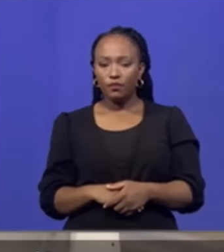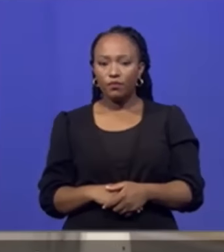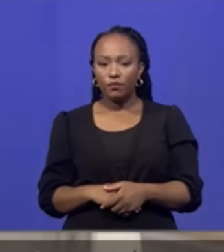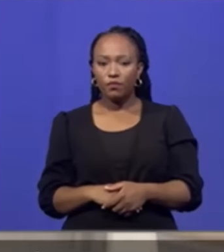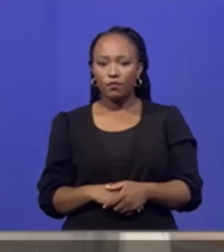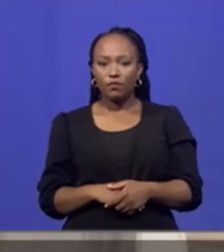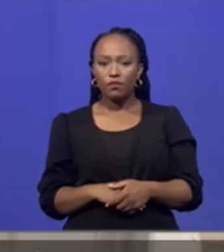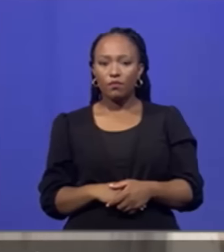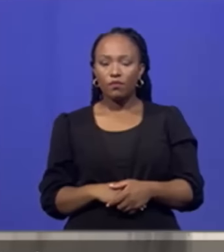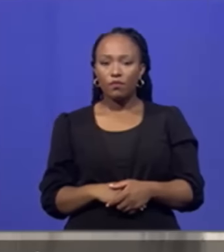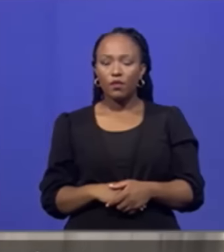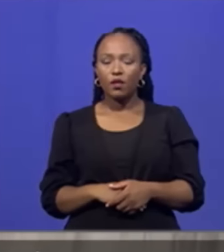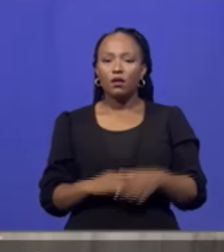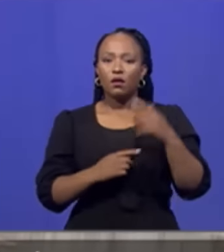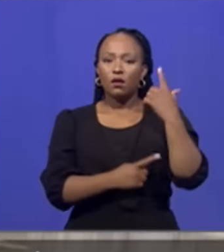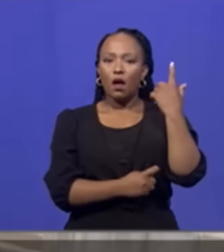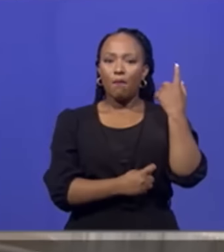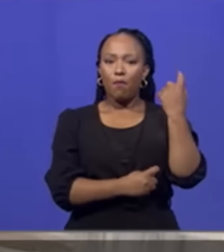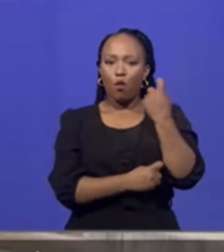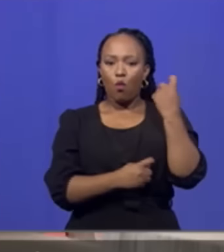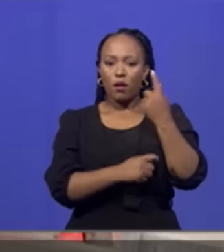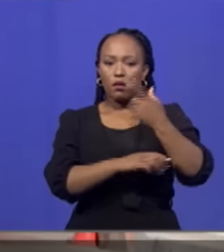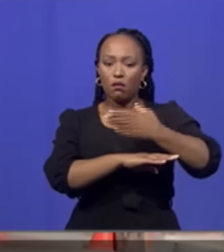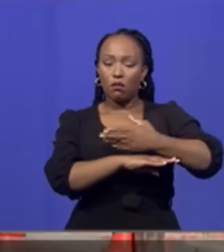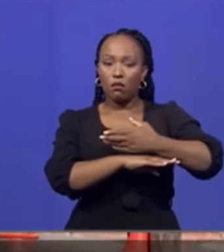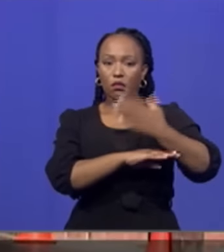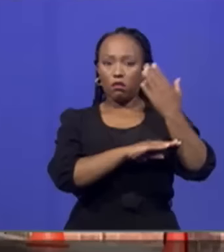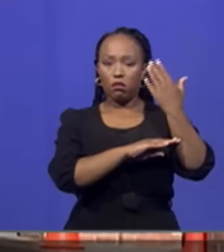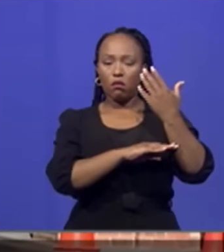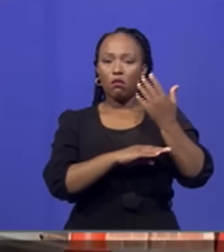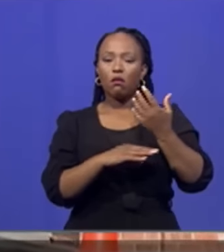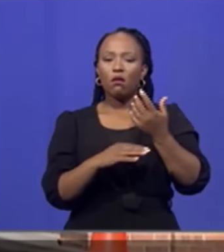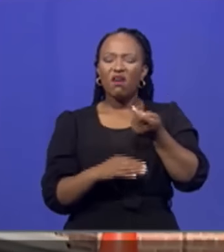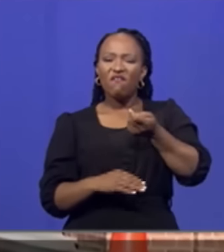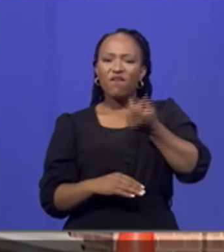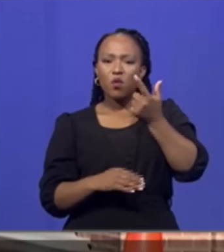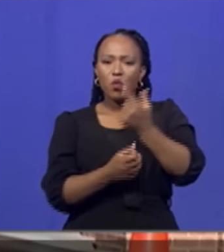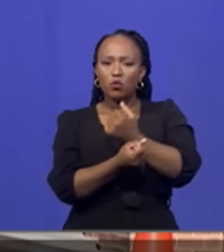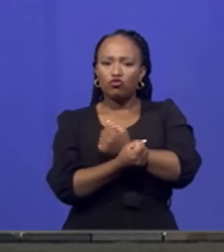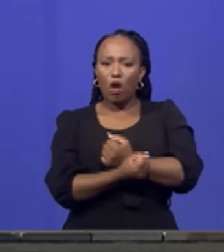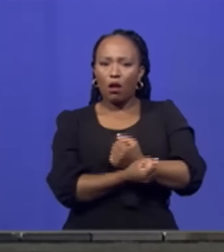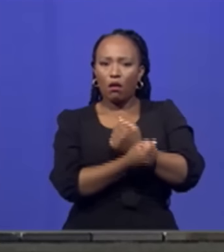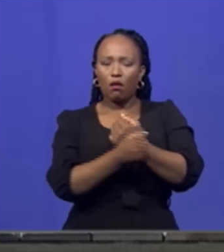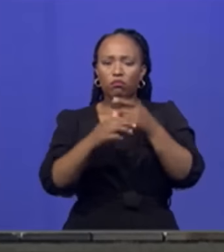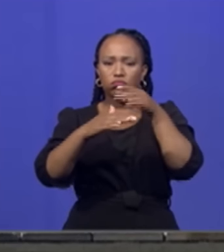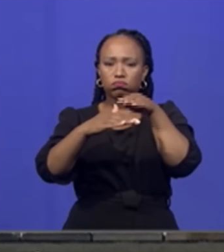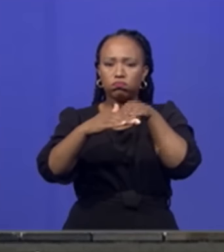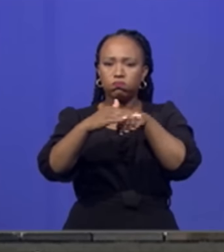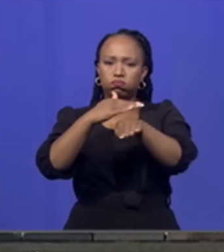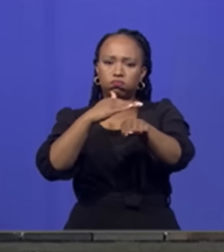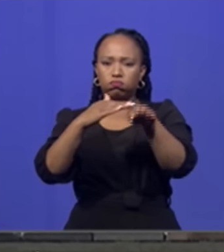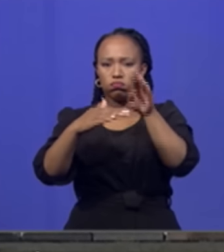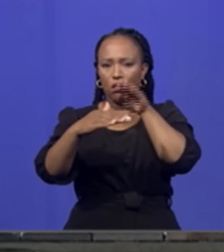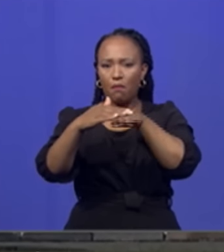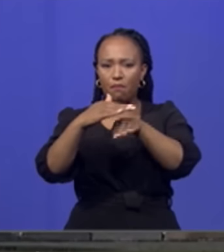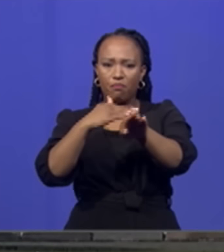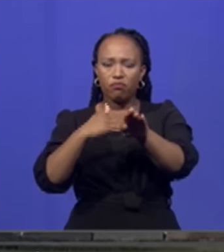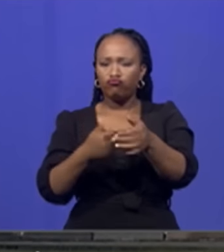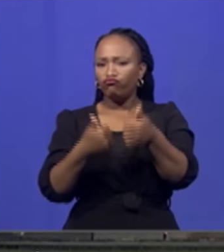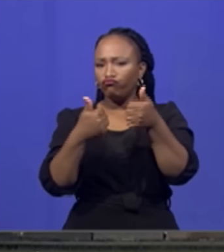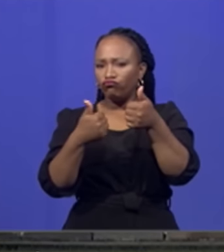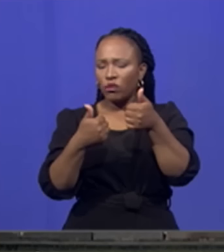Leborogo la dipalangwa la Polokwane le amogela dipalopalo tse kwa tlase tsa dilori le dibese. Bathati ba pharakano ba